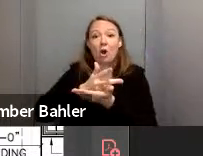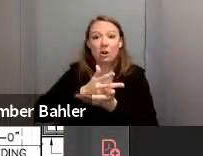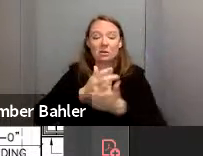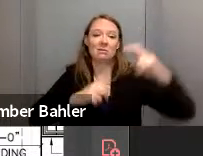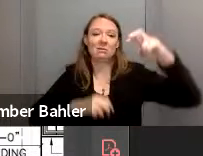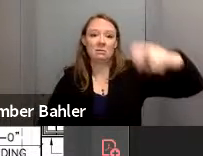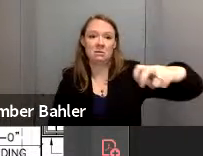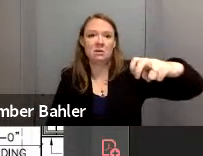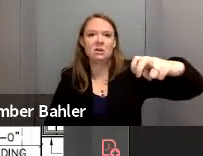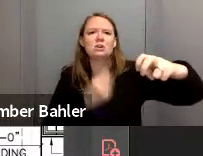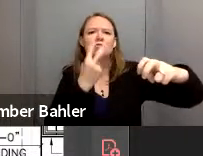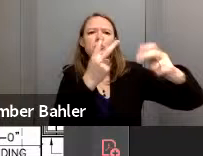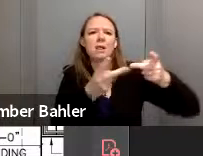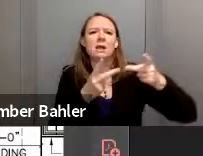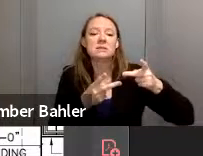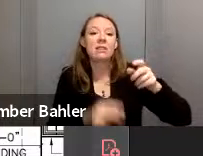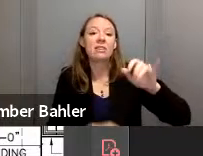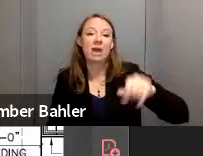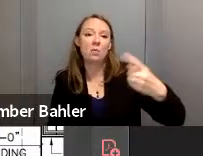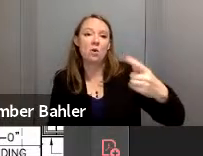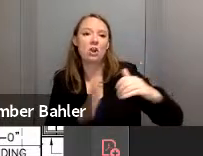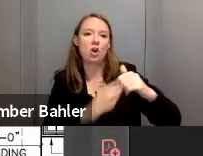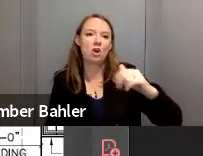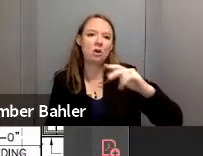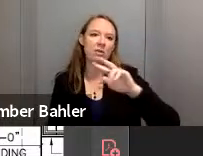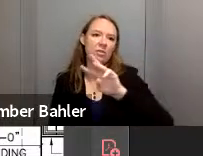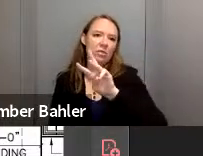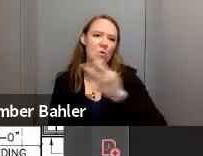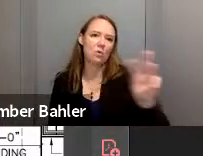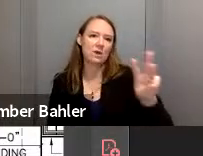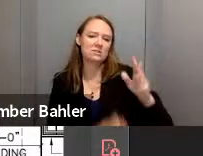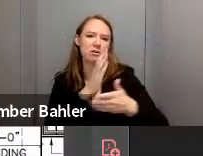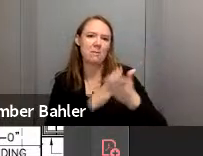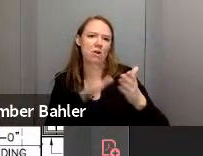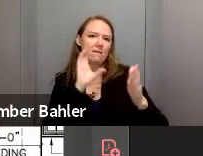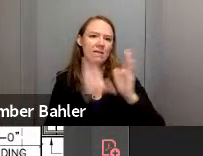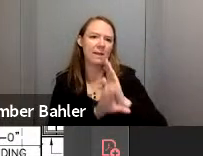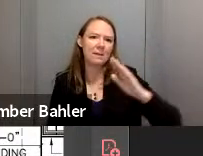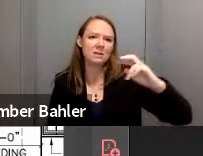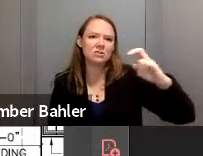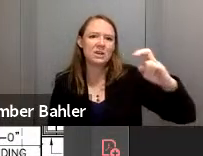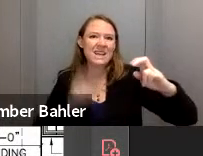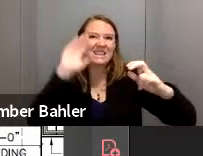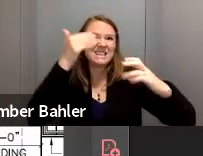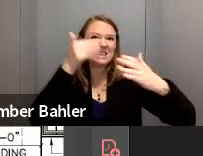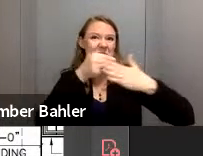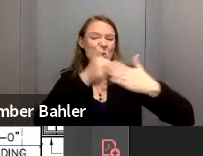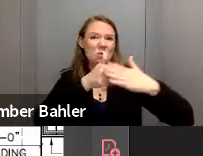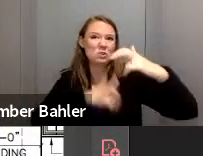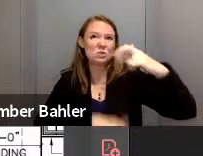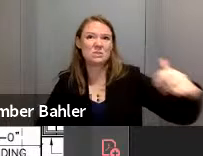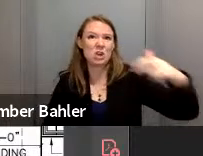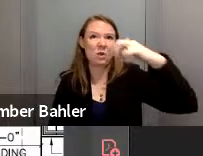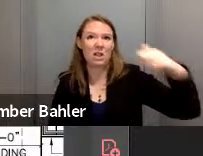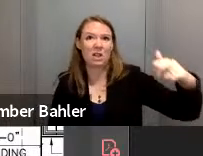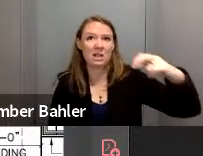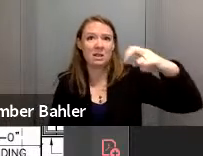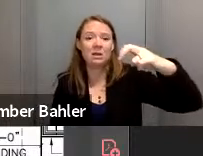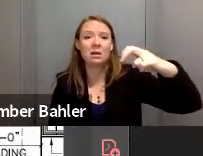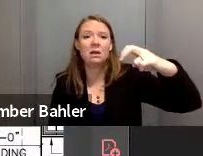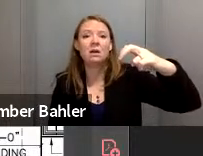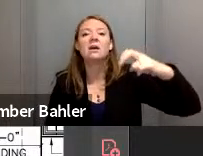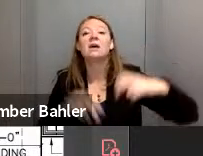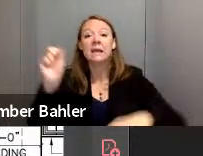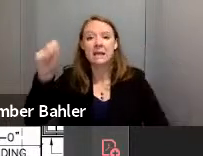on the western edge, which is the left-hand edge of the image we're looking at, seems a bit close to the stairwell. Yeah, this is a case